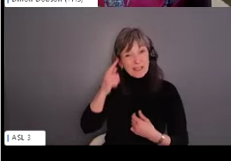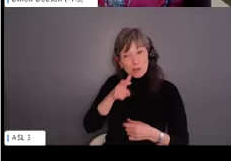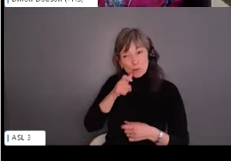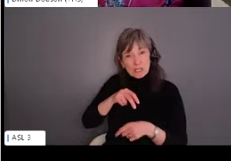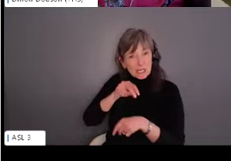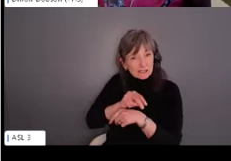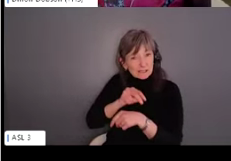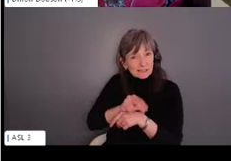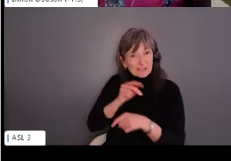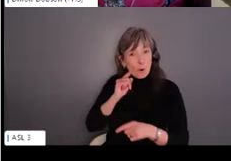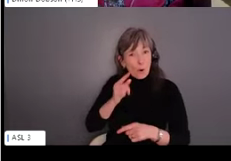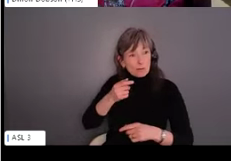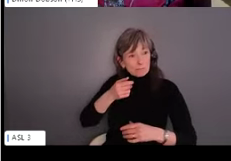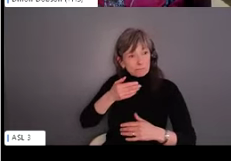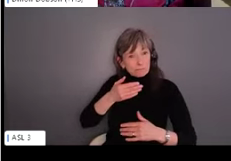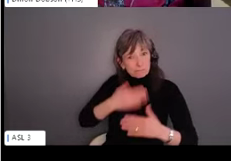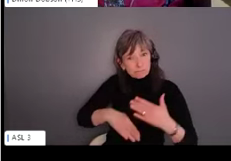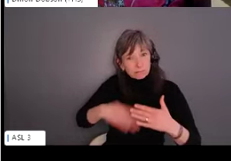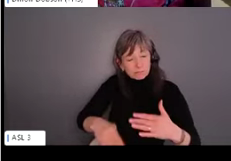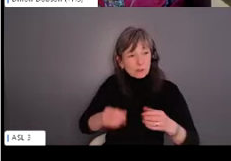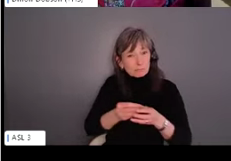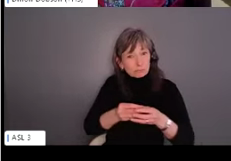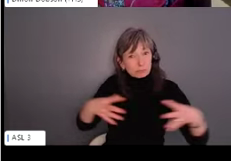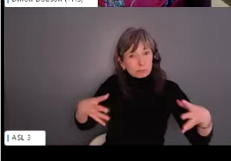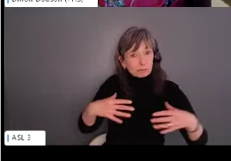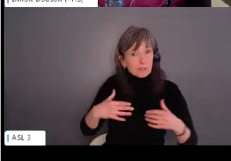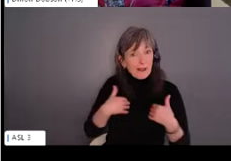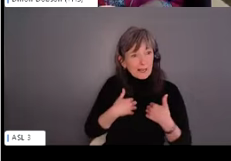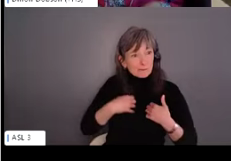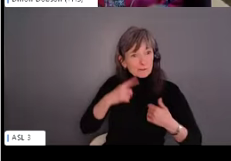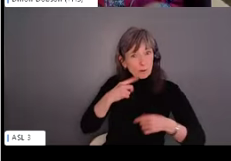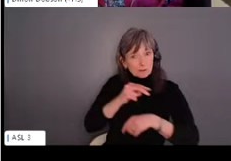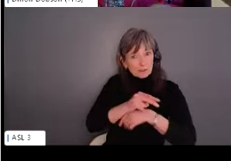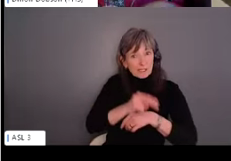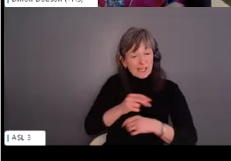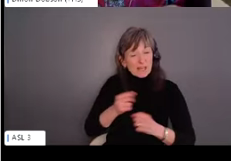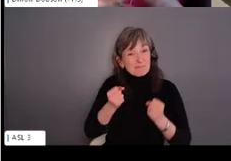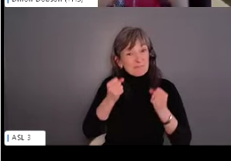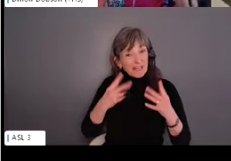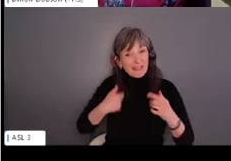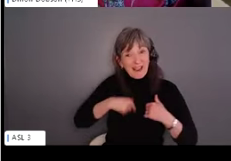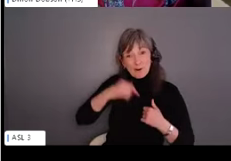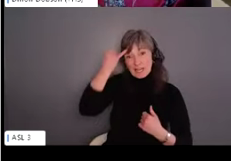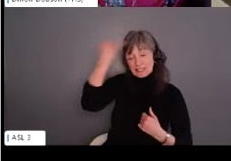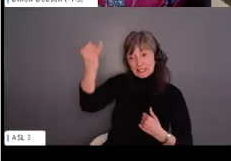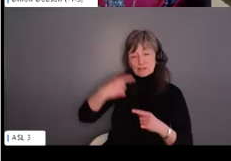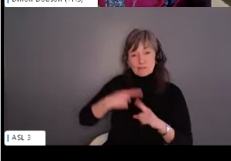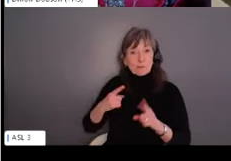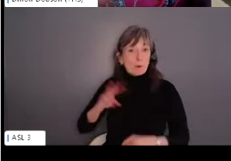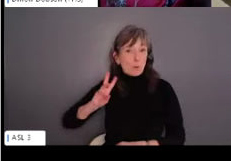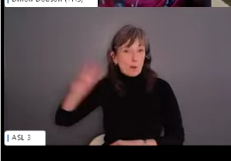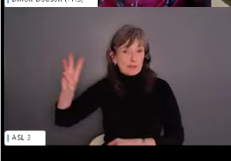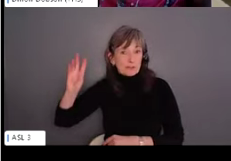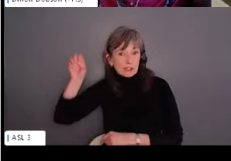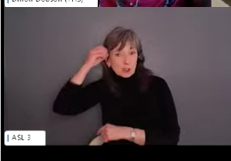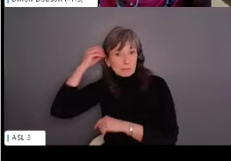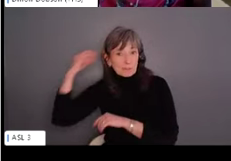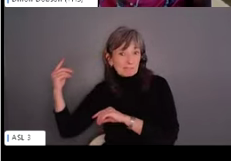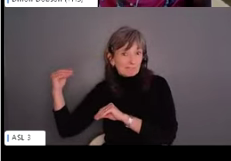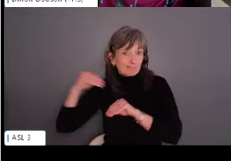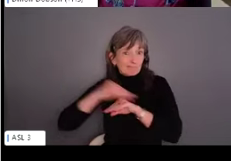and the care that we provide to animals, many of our care practices are based on Western ideals that came out of colonialism, right? And sort of